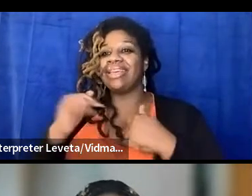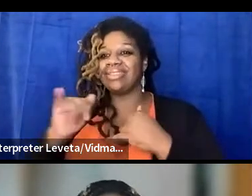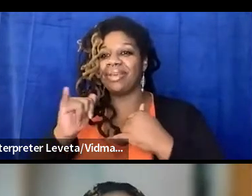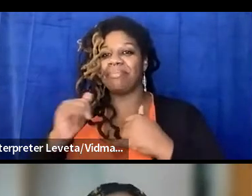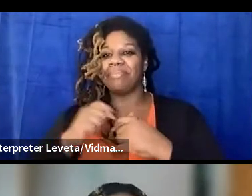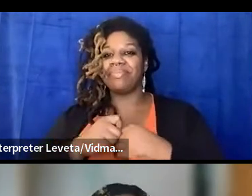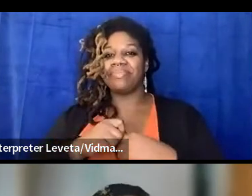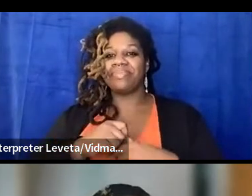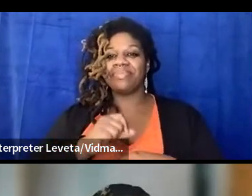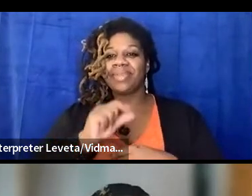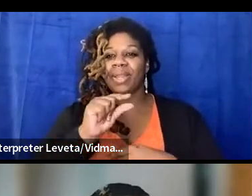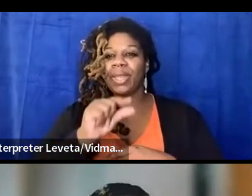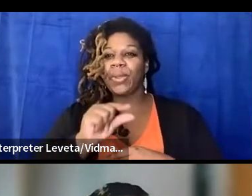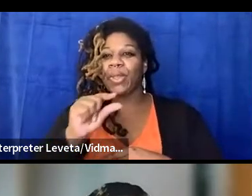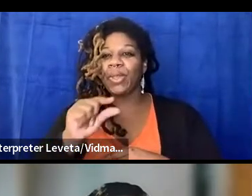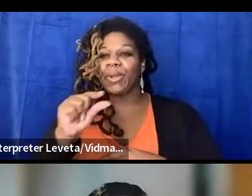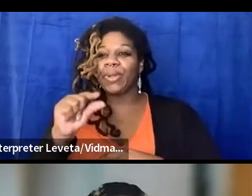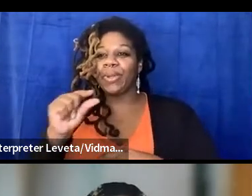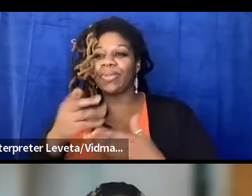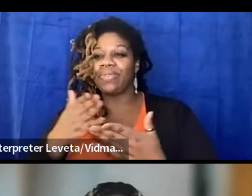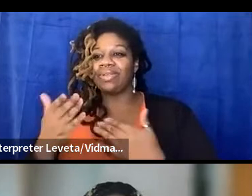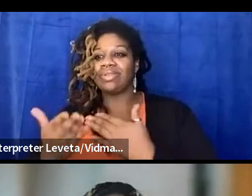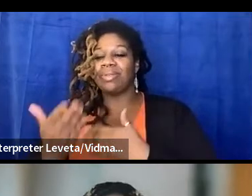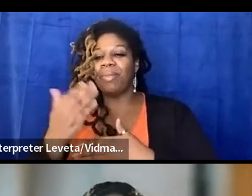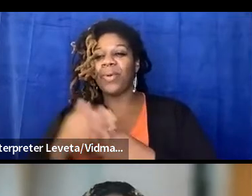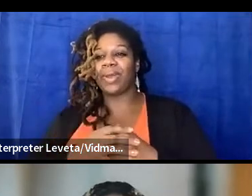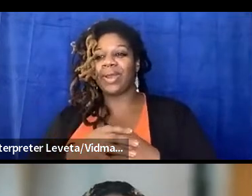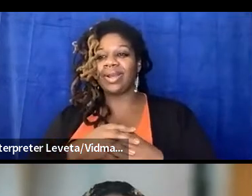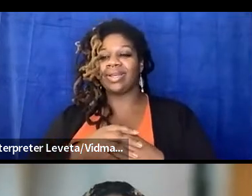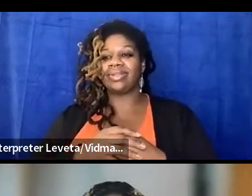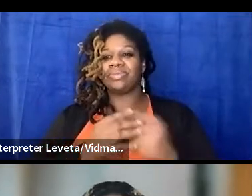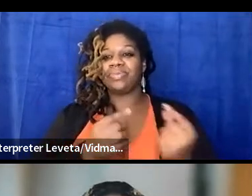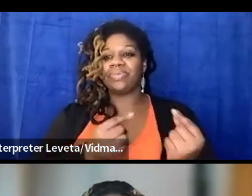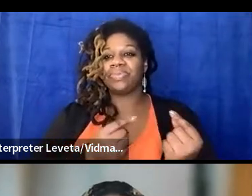morning. So Brianna, what does your day look like?